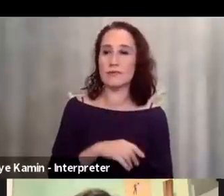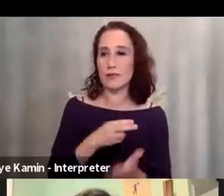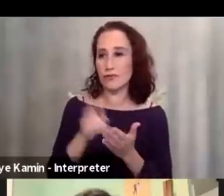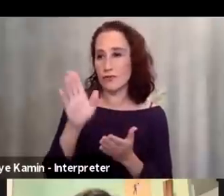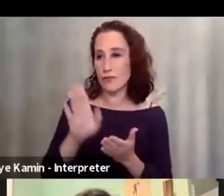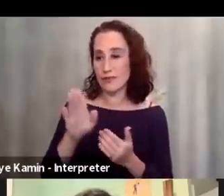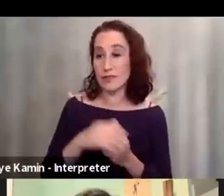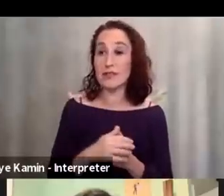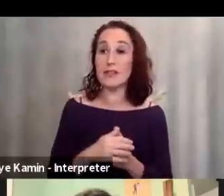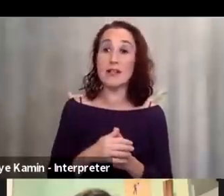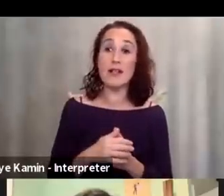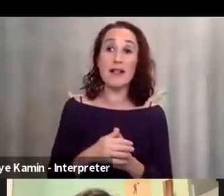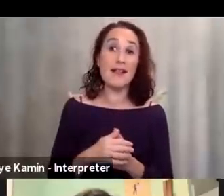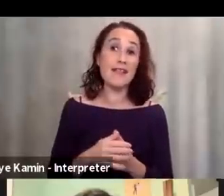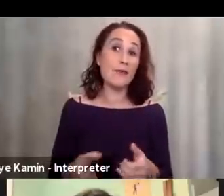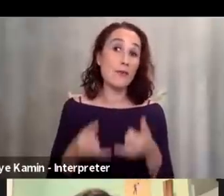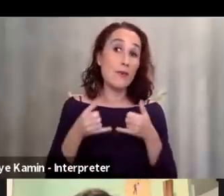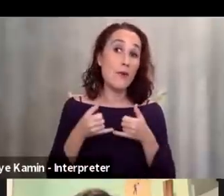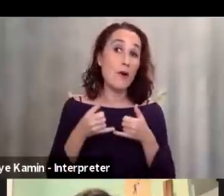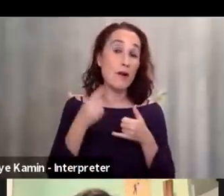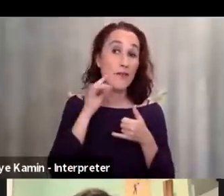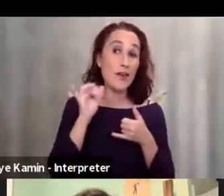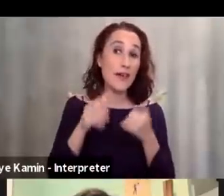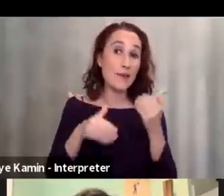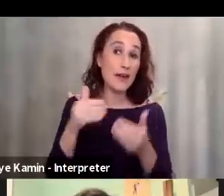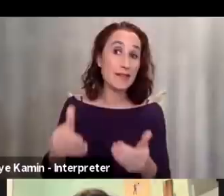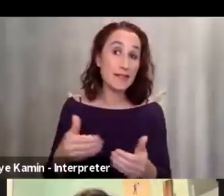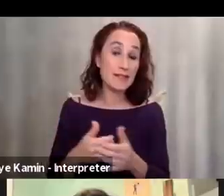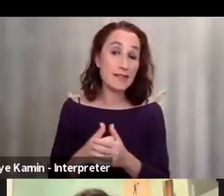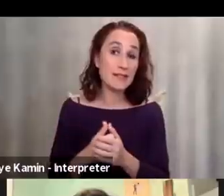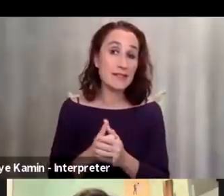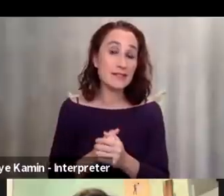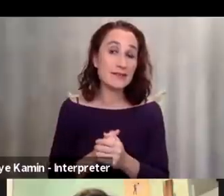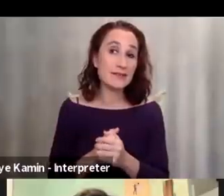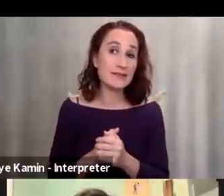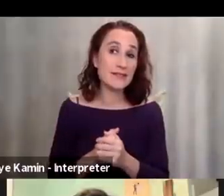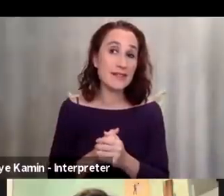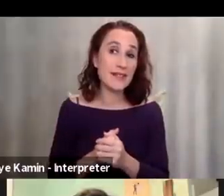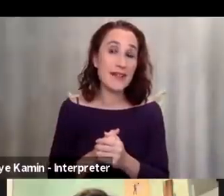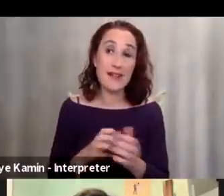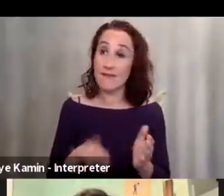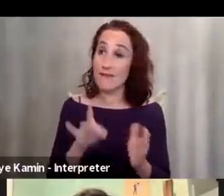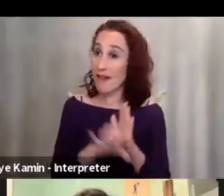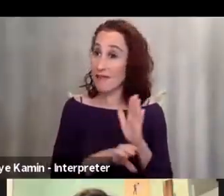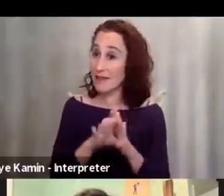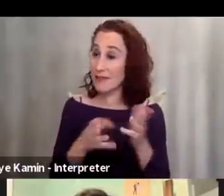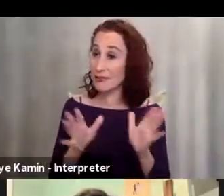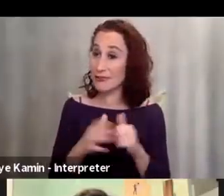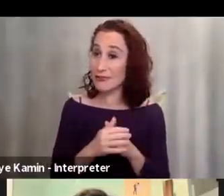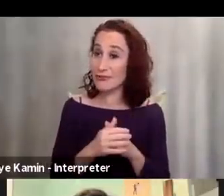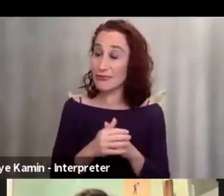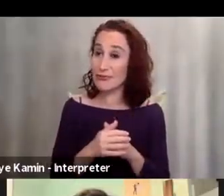with this kind of process is that I rarely then, once I have found the character, I rarely